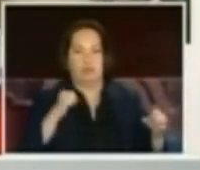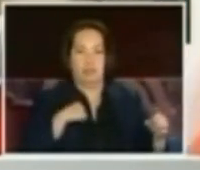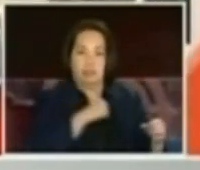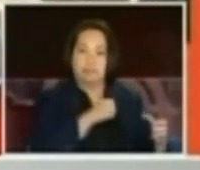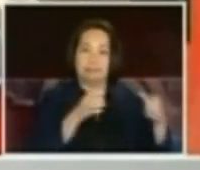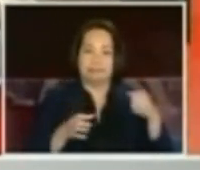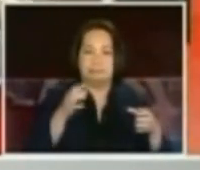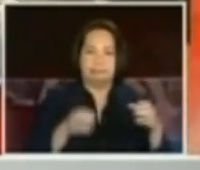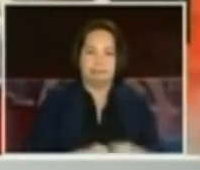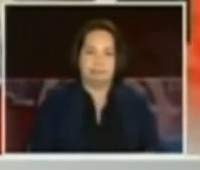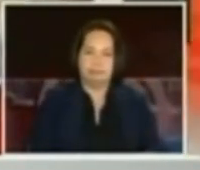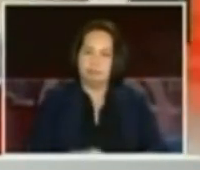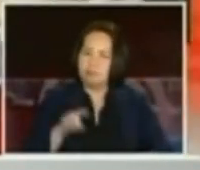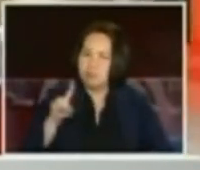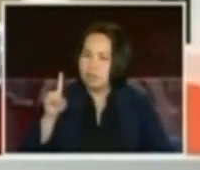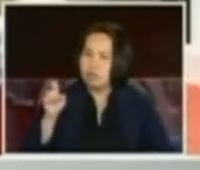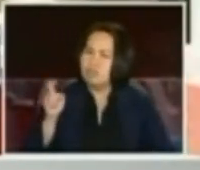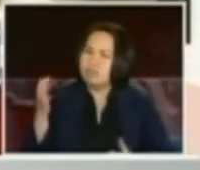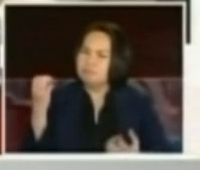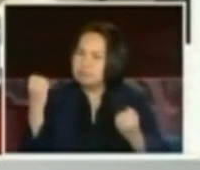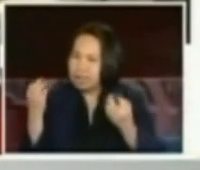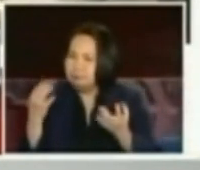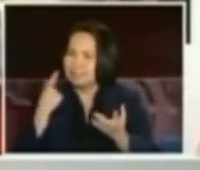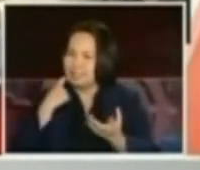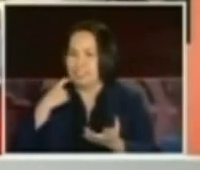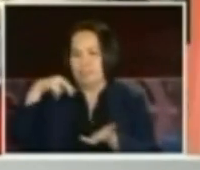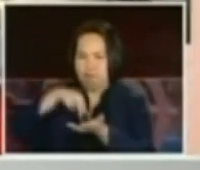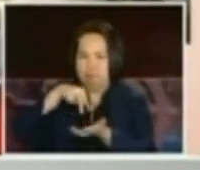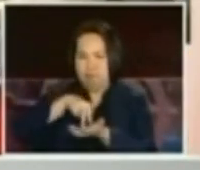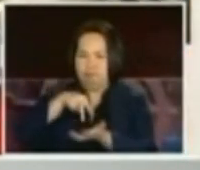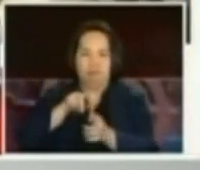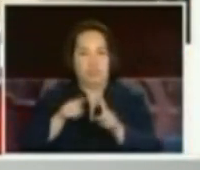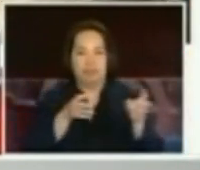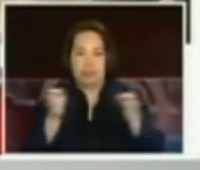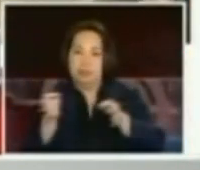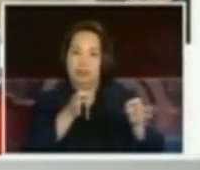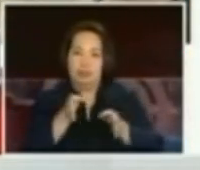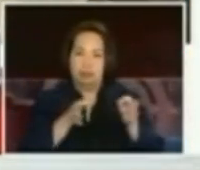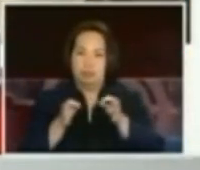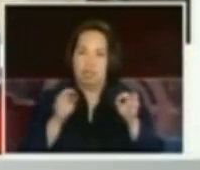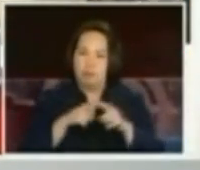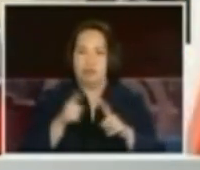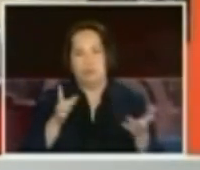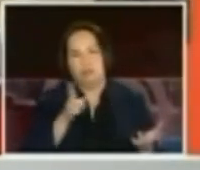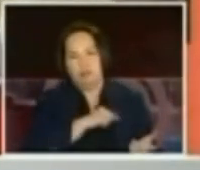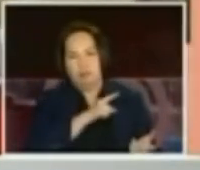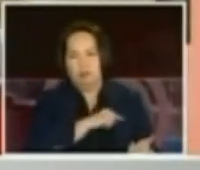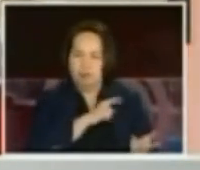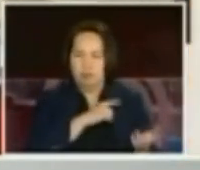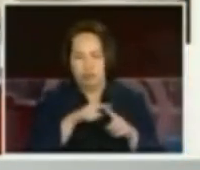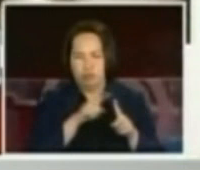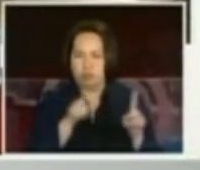Of all the explanations that were given by the senators who had voted to convict, which one do you